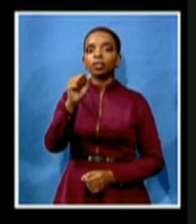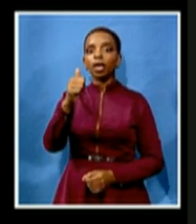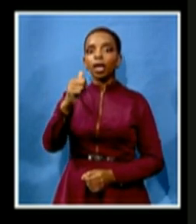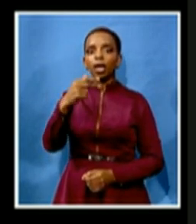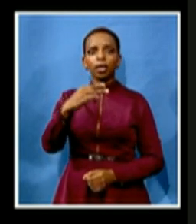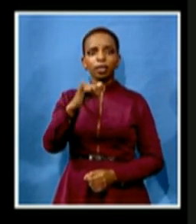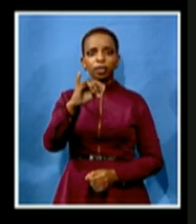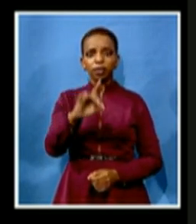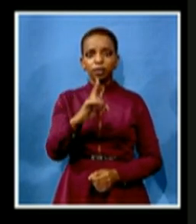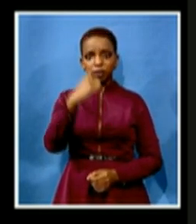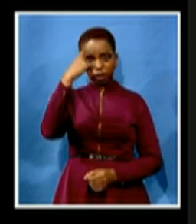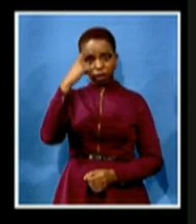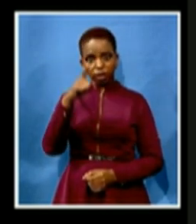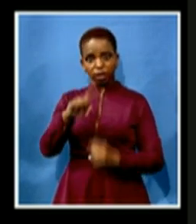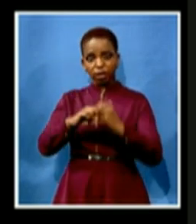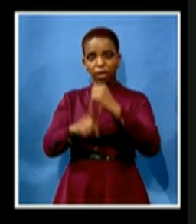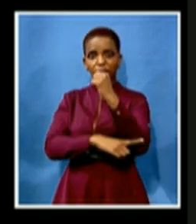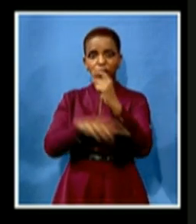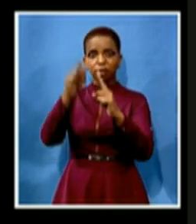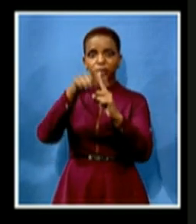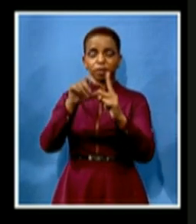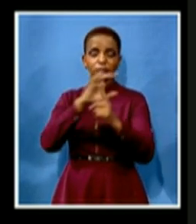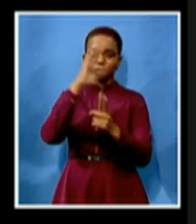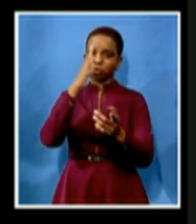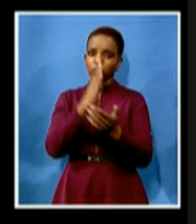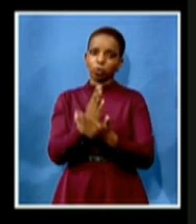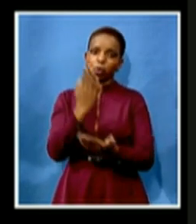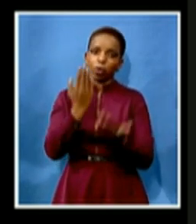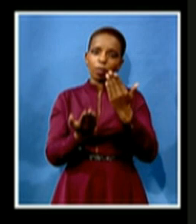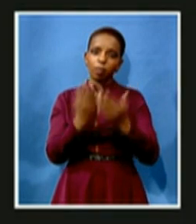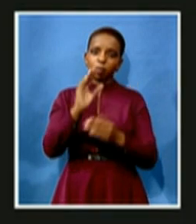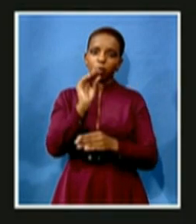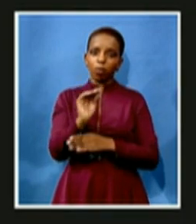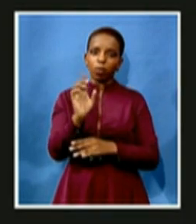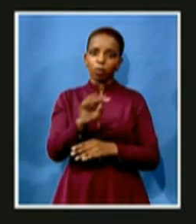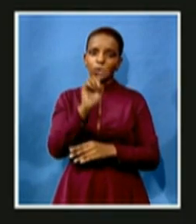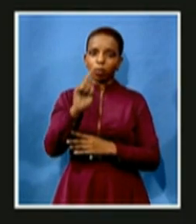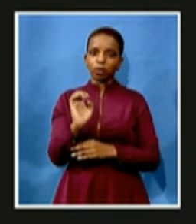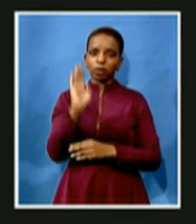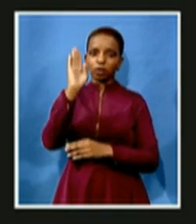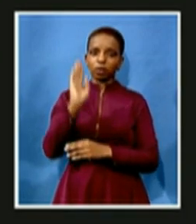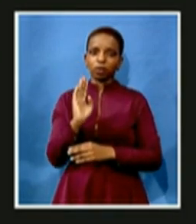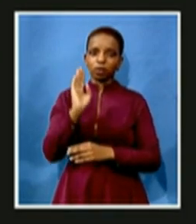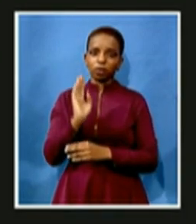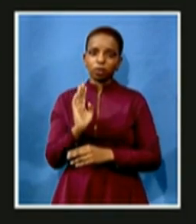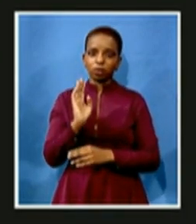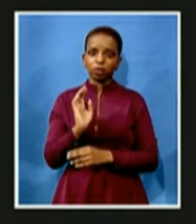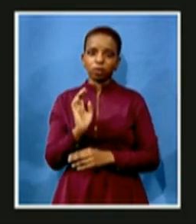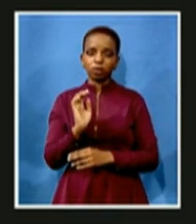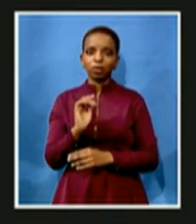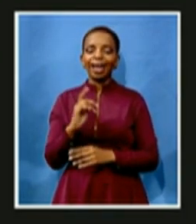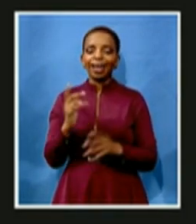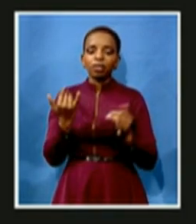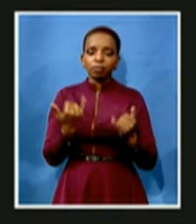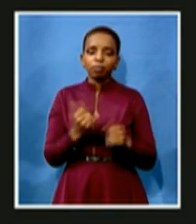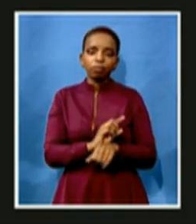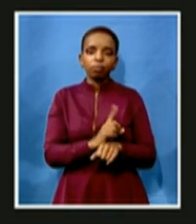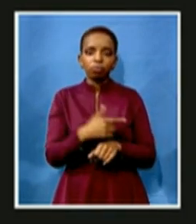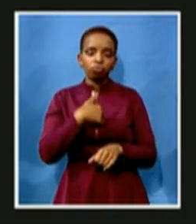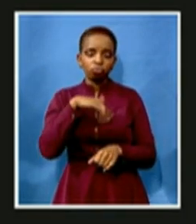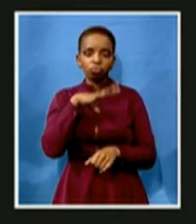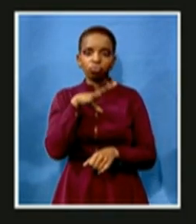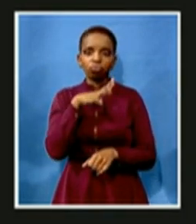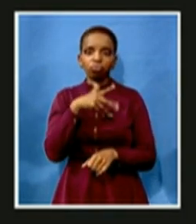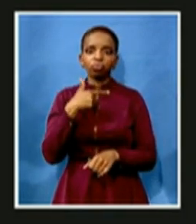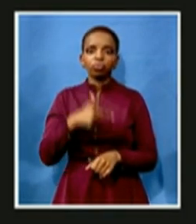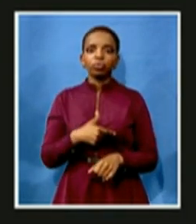that was perhaps left over that you might be able to pick up on. I'm fine at this point, thanks. Thank you very, very much. Thank you all so much.